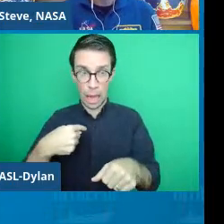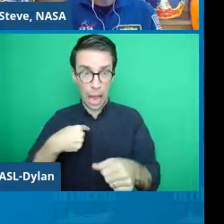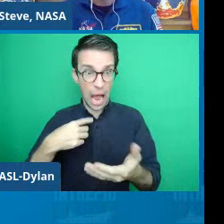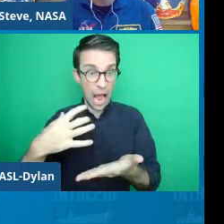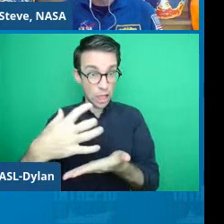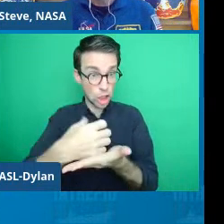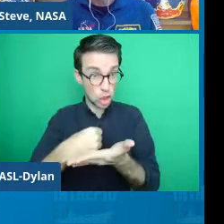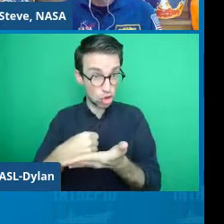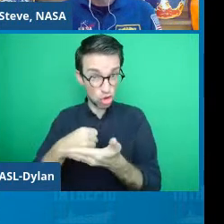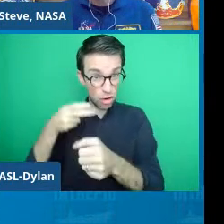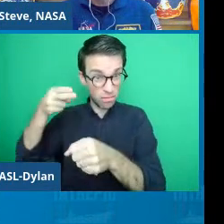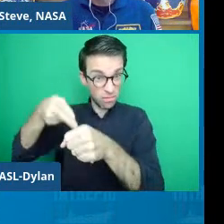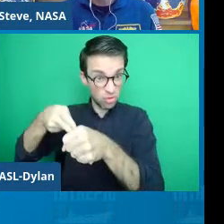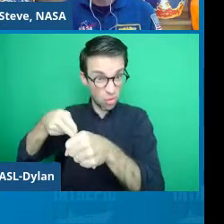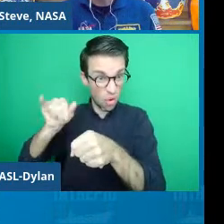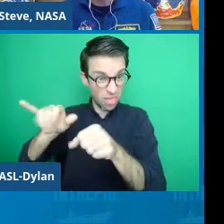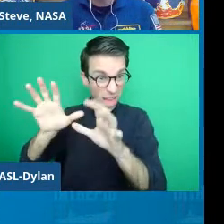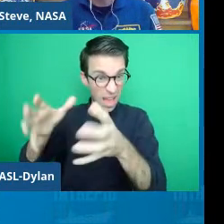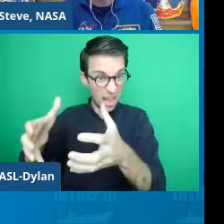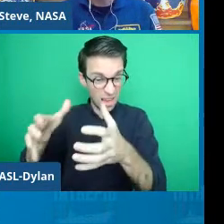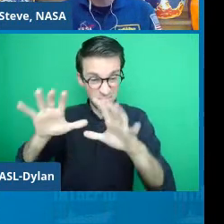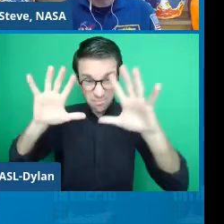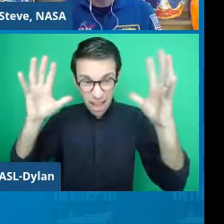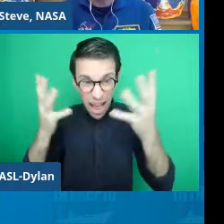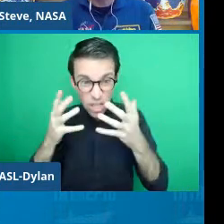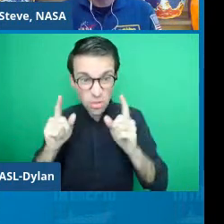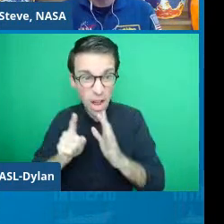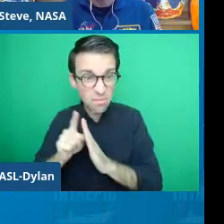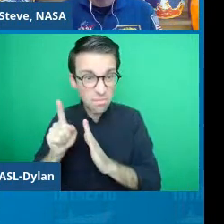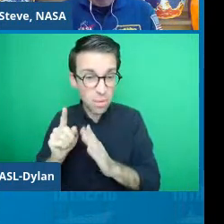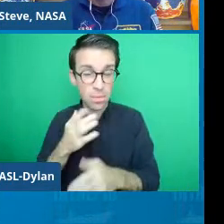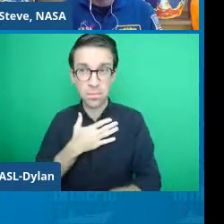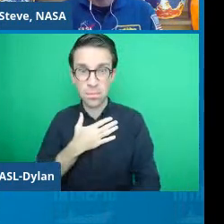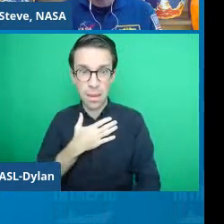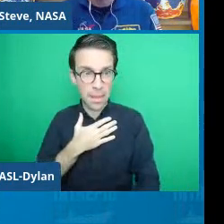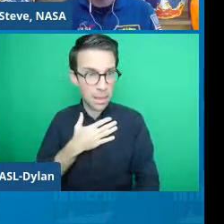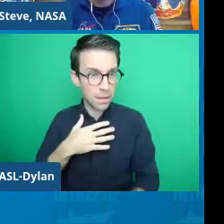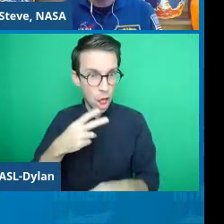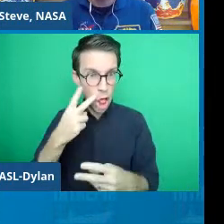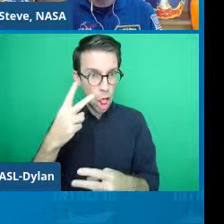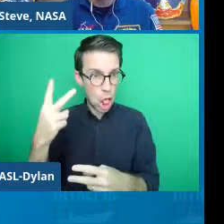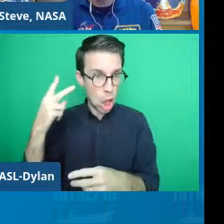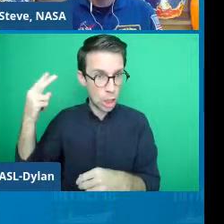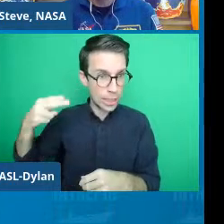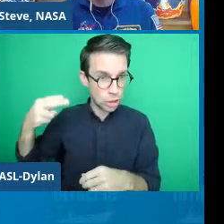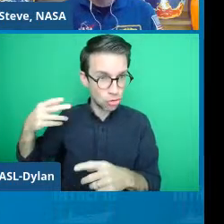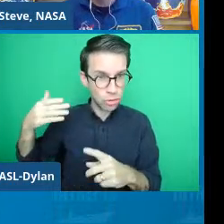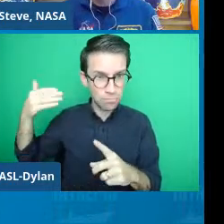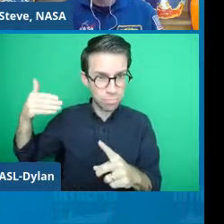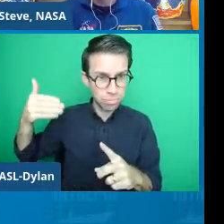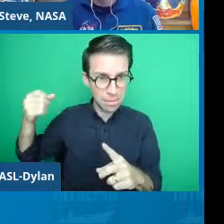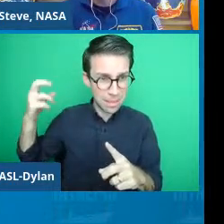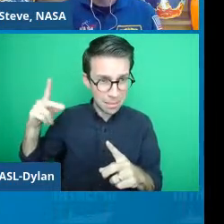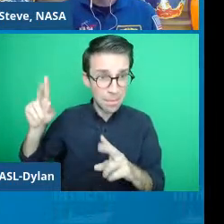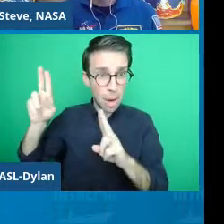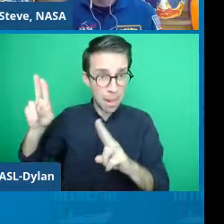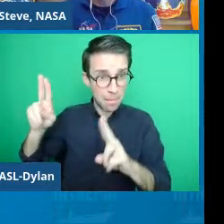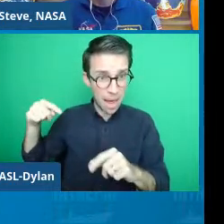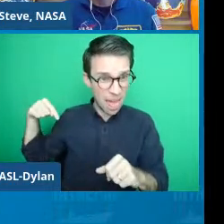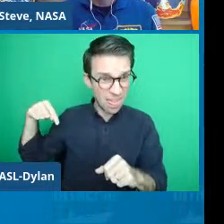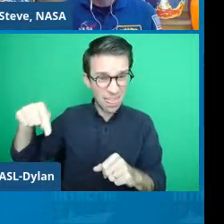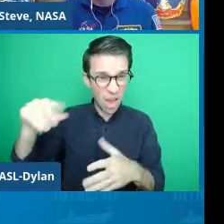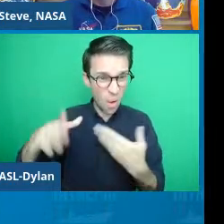way, because there have been so many incredibly qualified people who were not selected. So you really want to make